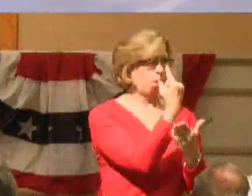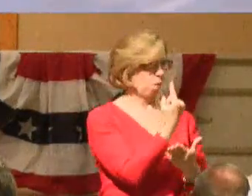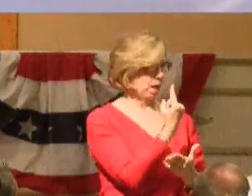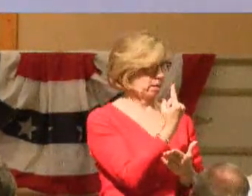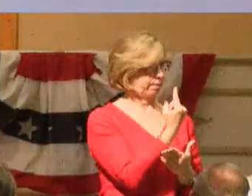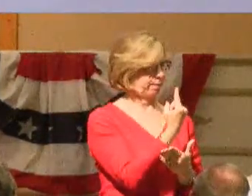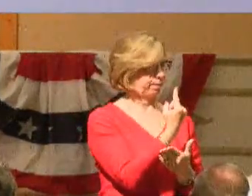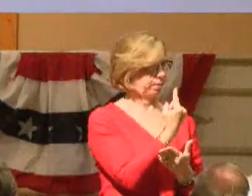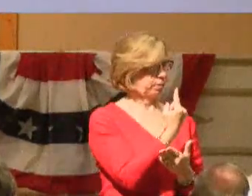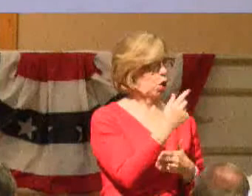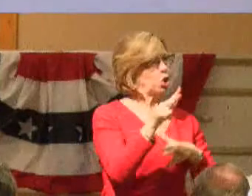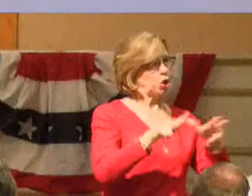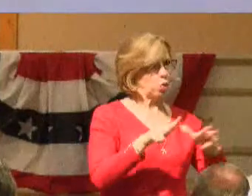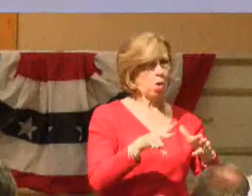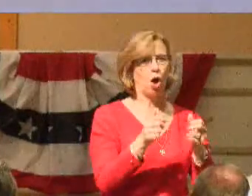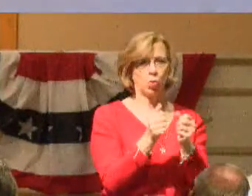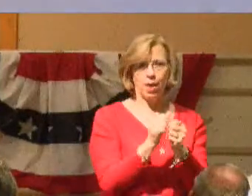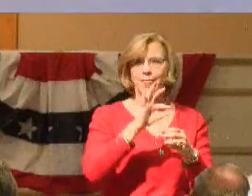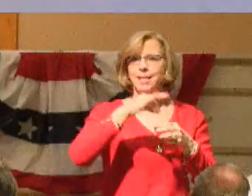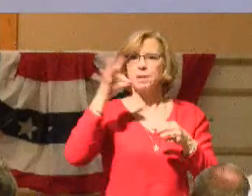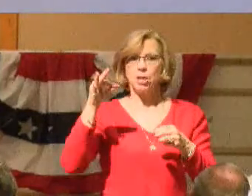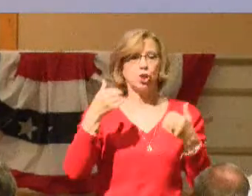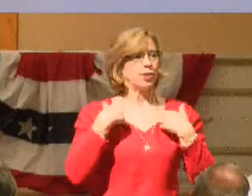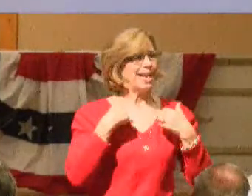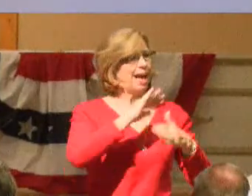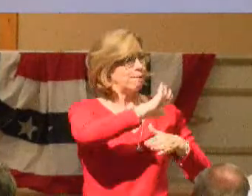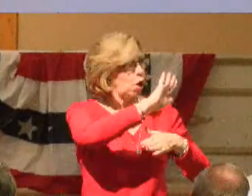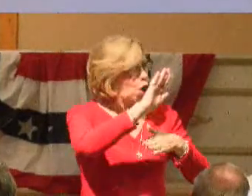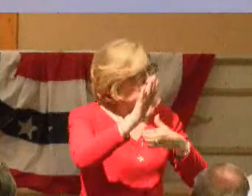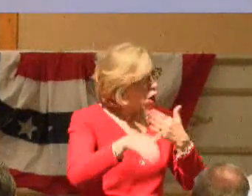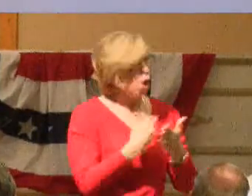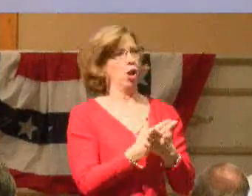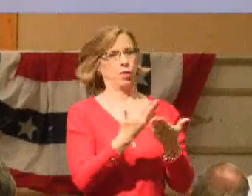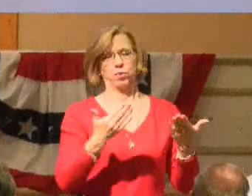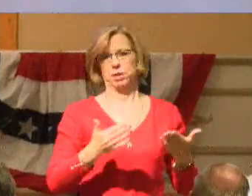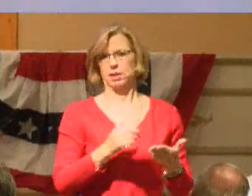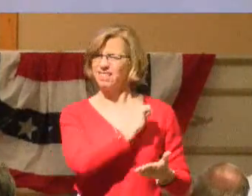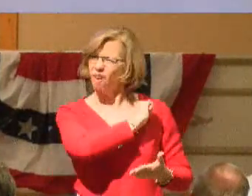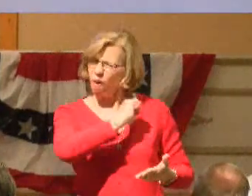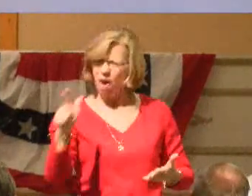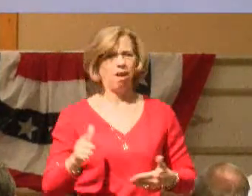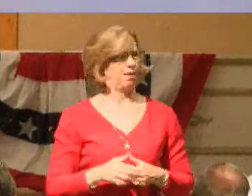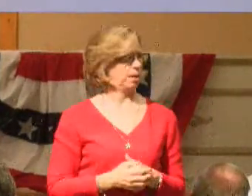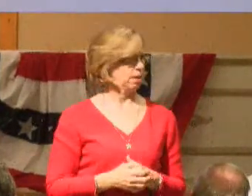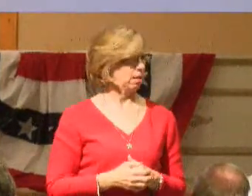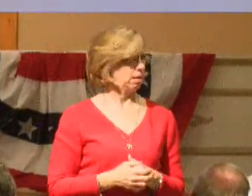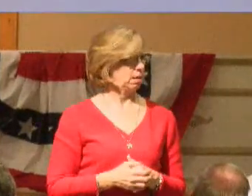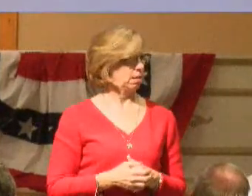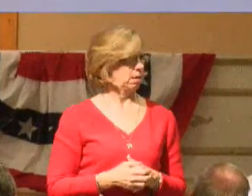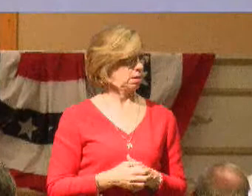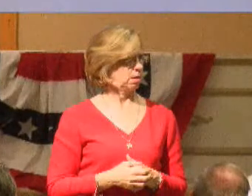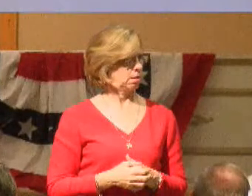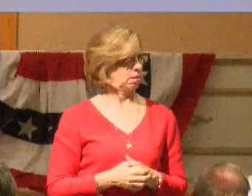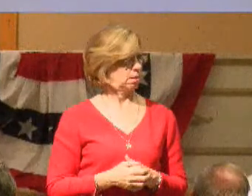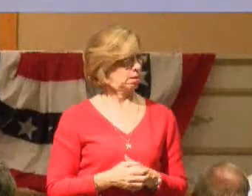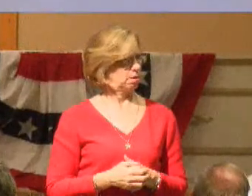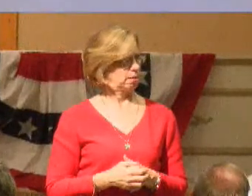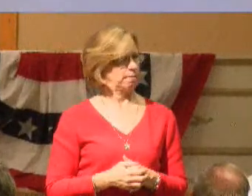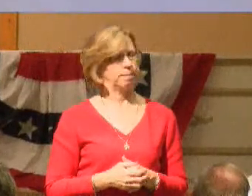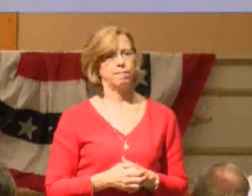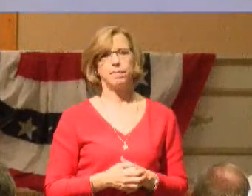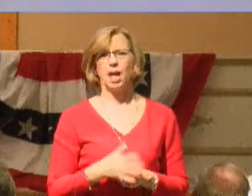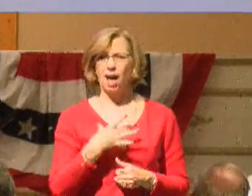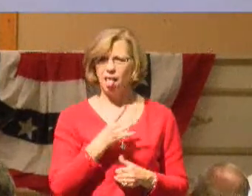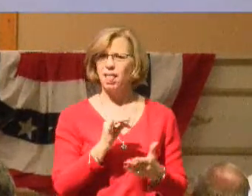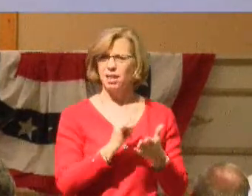say, so if we walk in the Spirit, we can have all of those things. And they that are Christ have crucified the flesh with the affections and lust. I